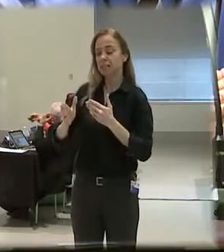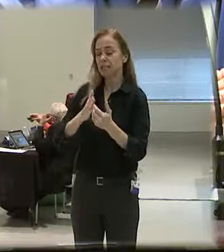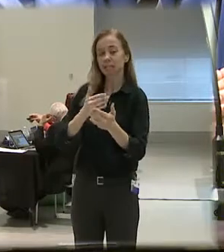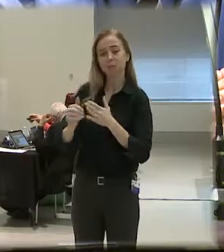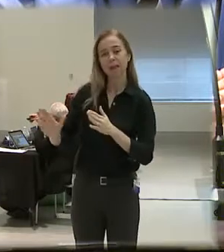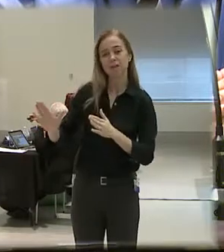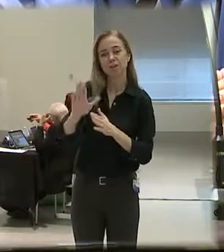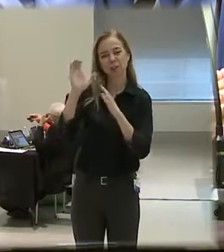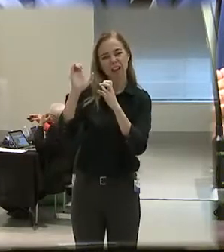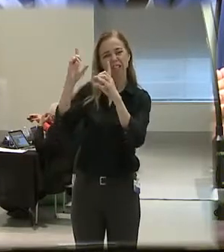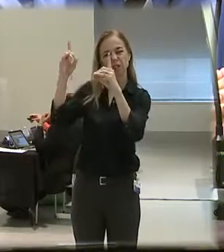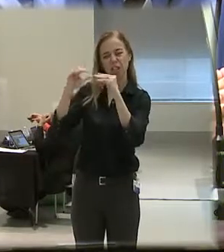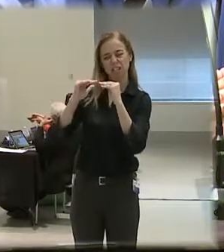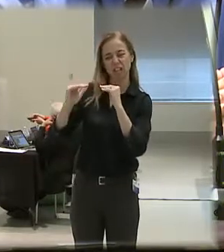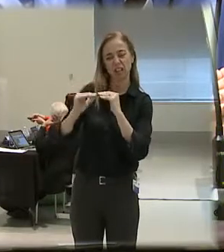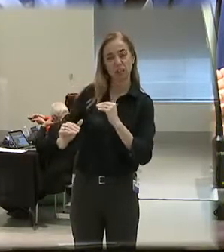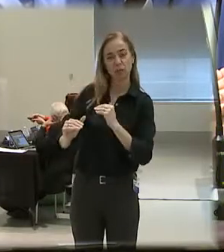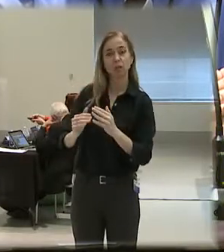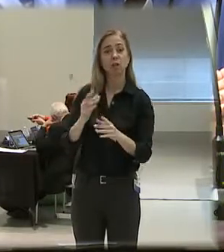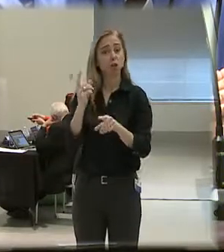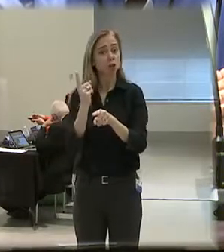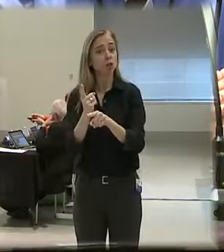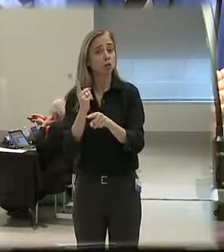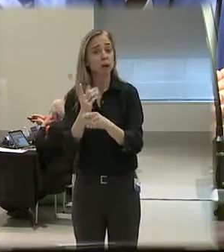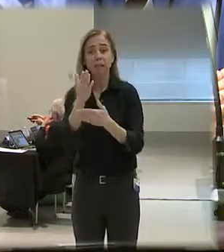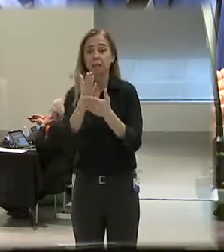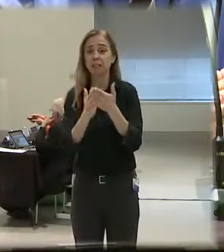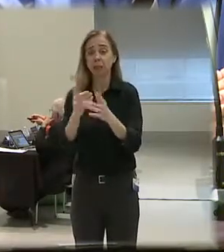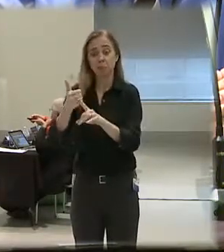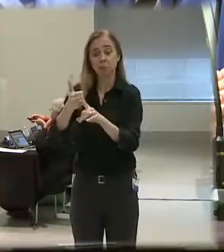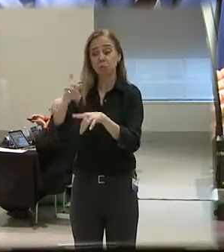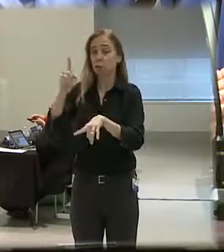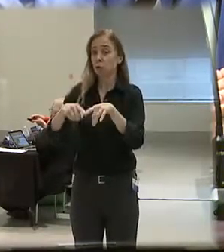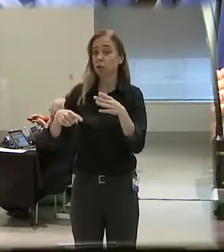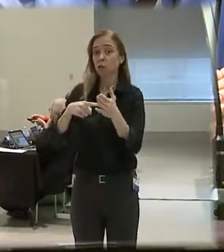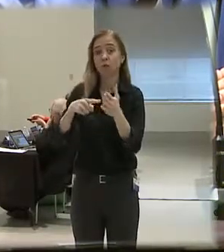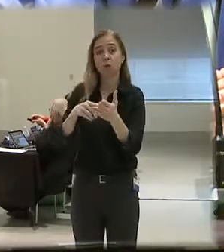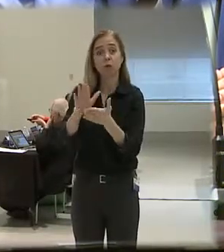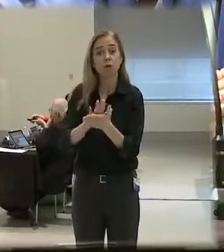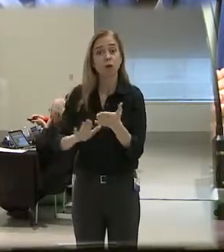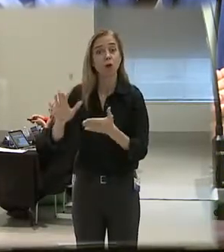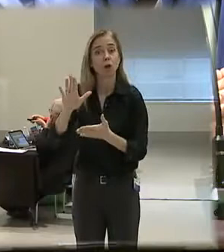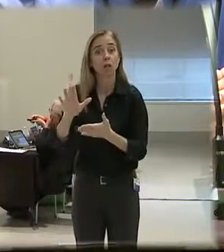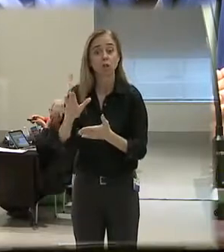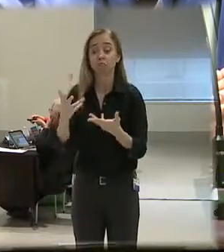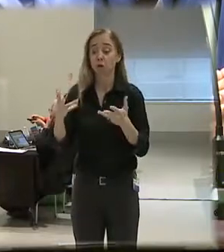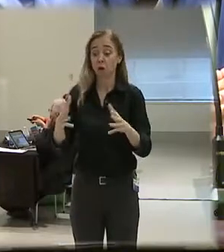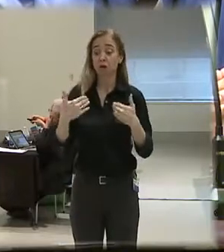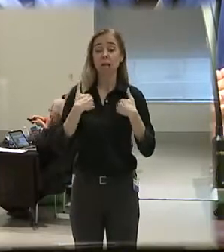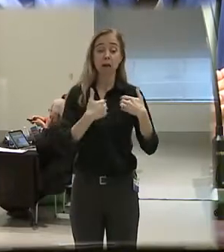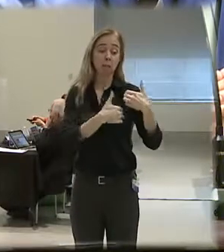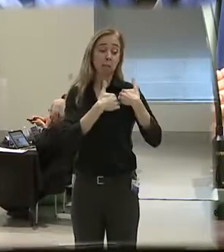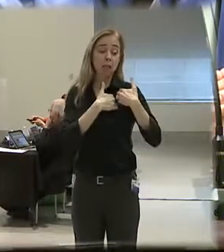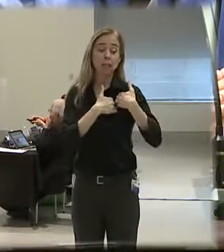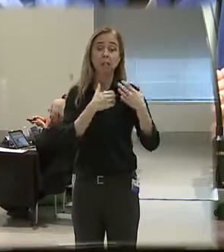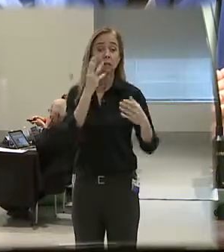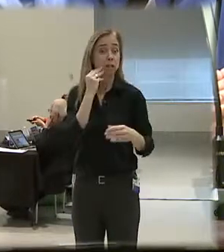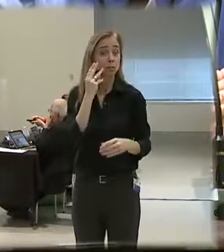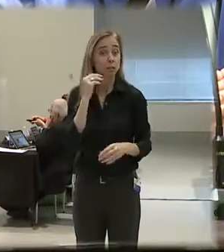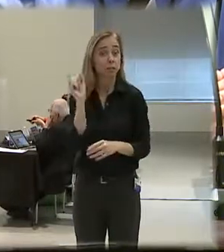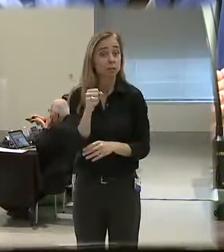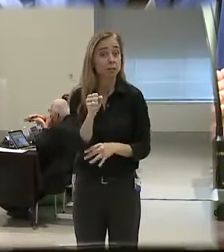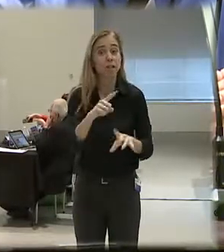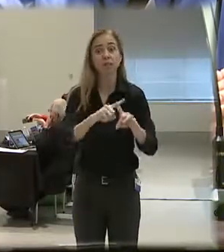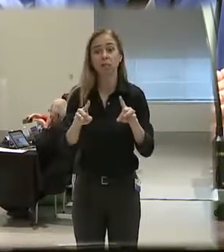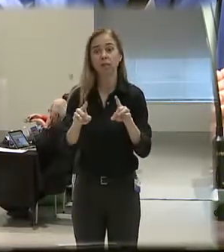you're right, there may be some who may not have the opportunity to afford college, or maybe they have military experience, whatever the case may happen to be. But